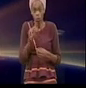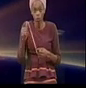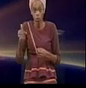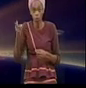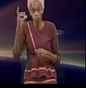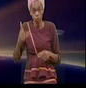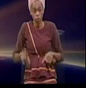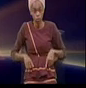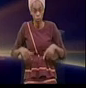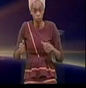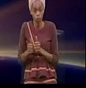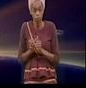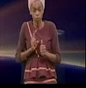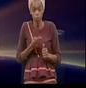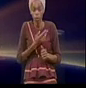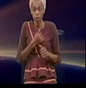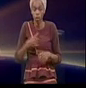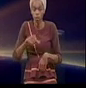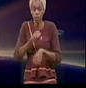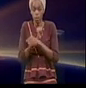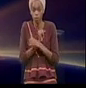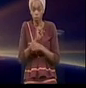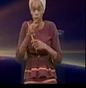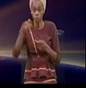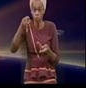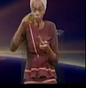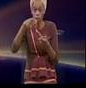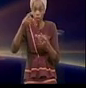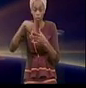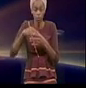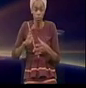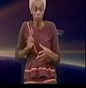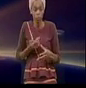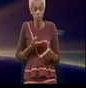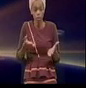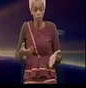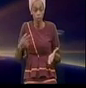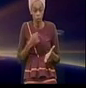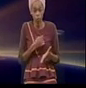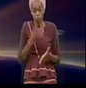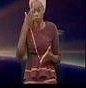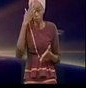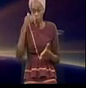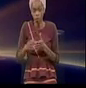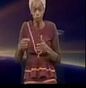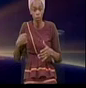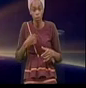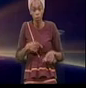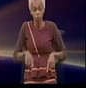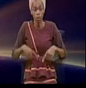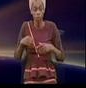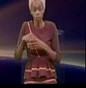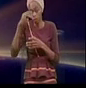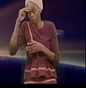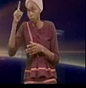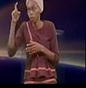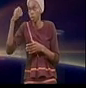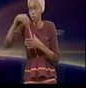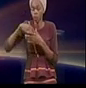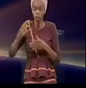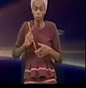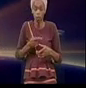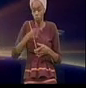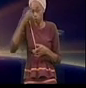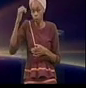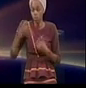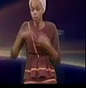in us, and his love is perfected in us. Hereby know we that we dwell in him, and he in us, because he hath given